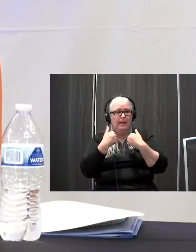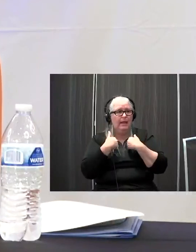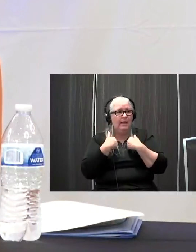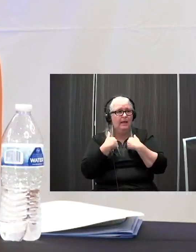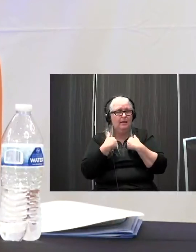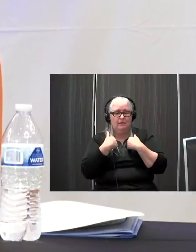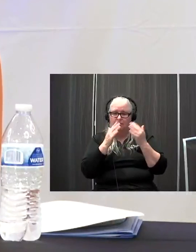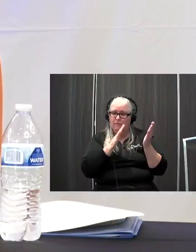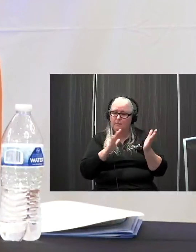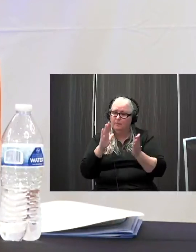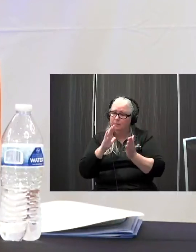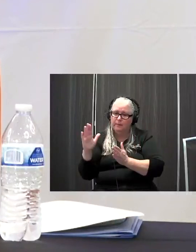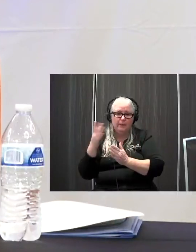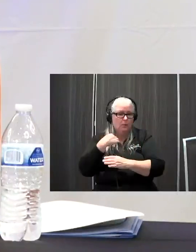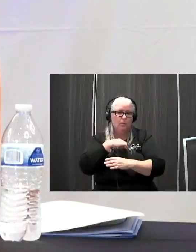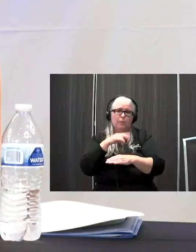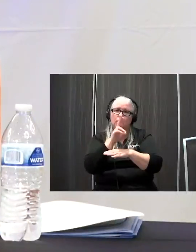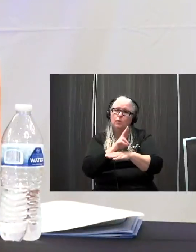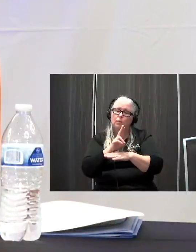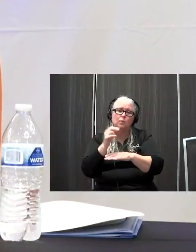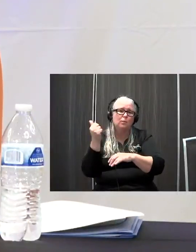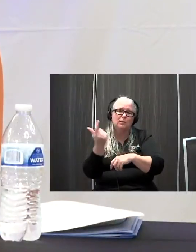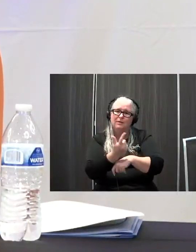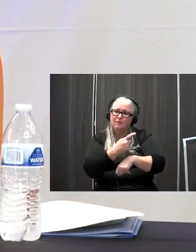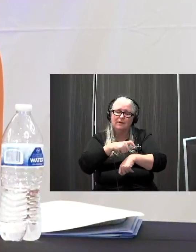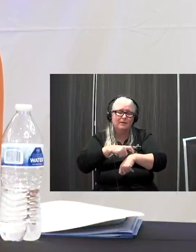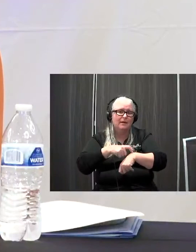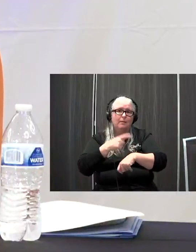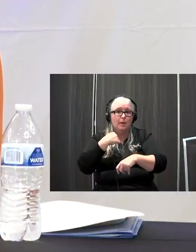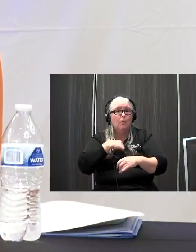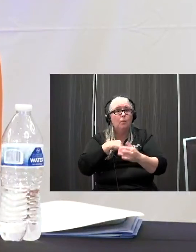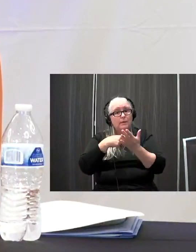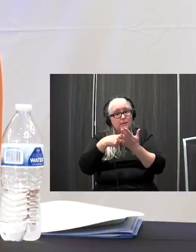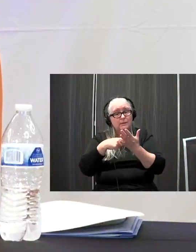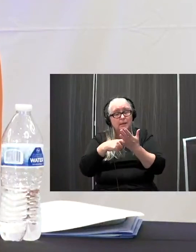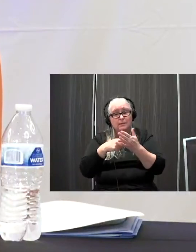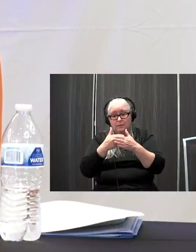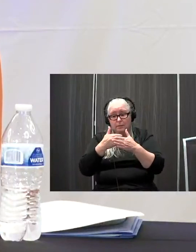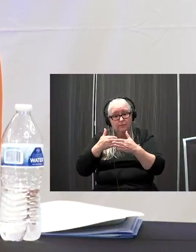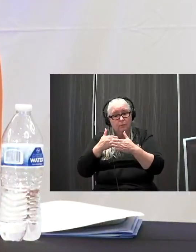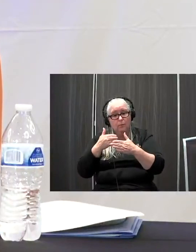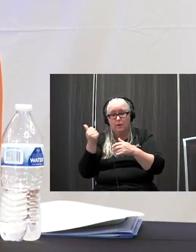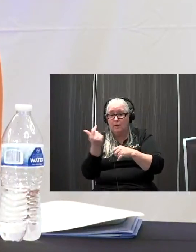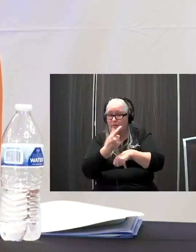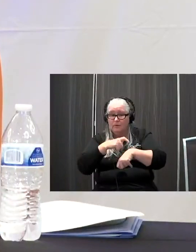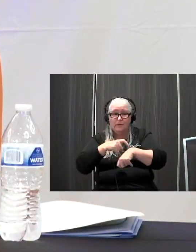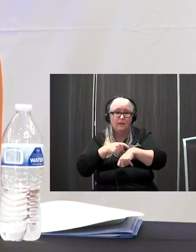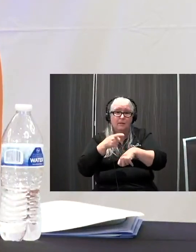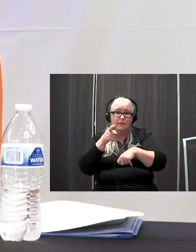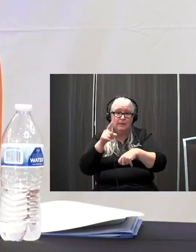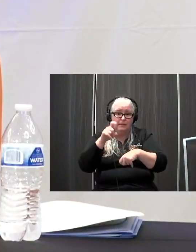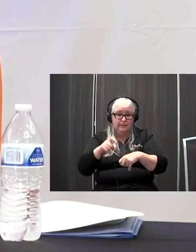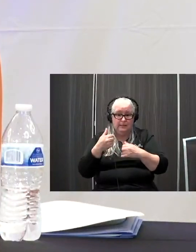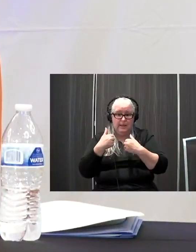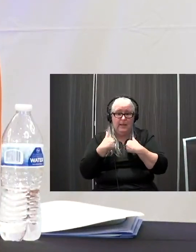that we use every time. And we talk about it still every time before he has a procedure. And then after the